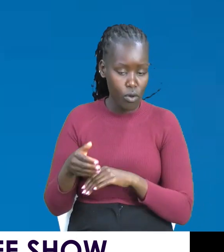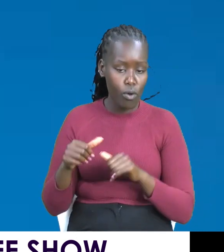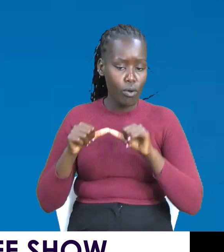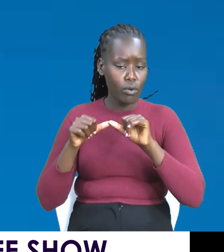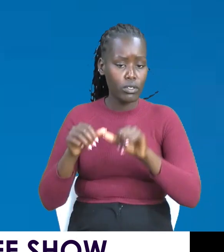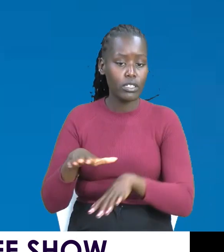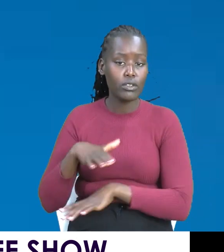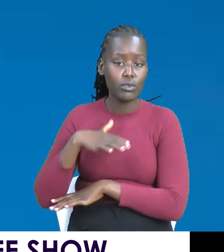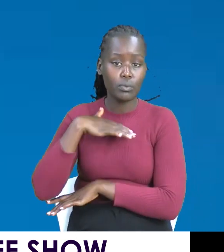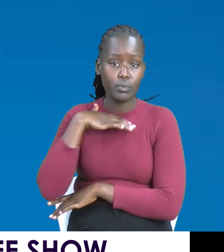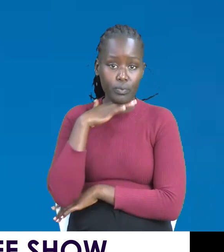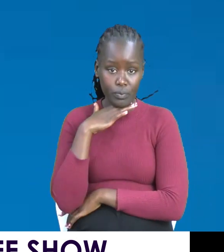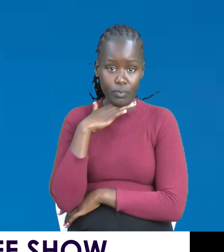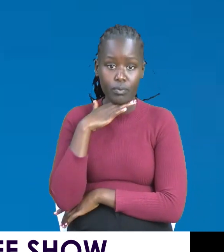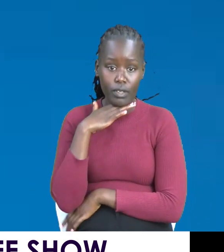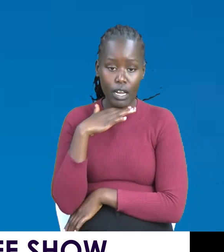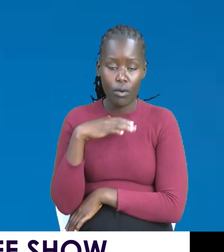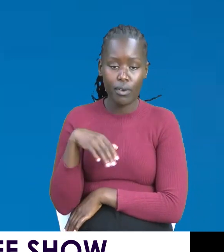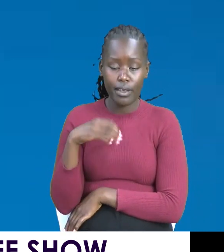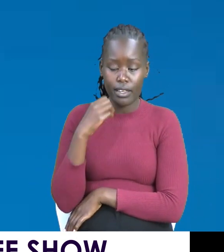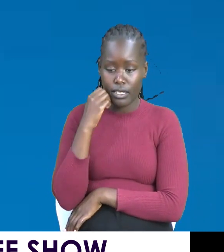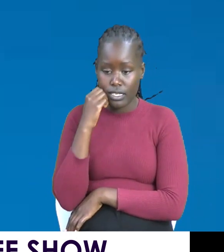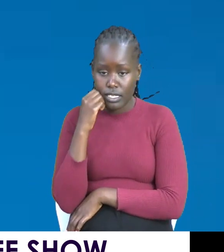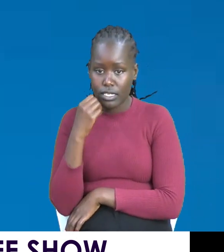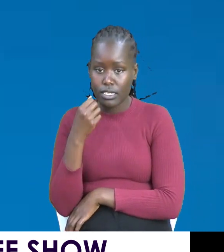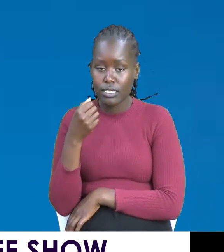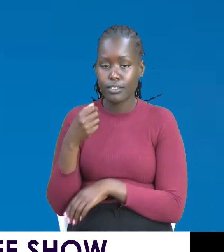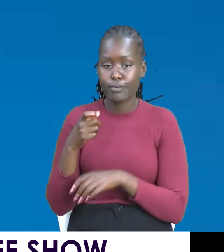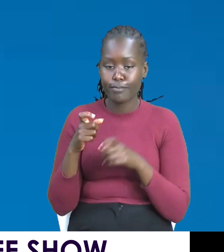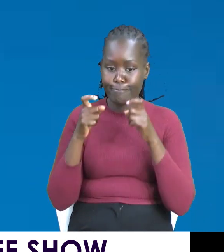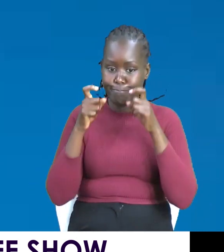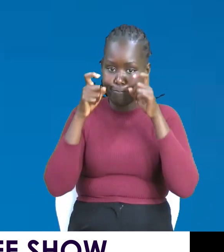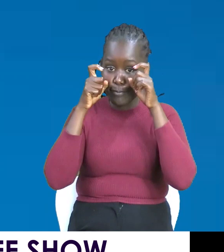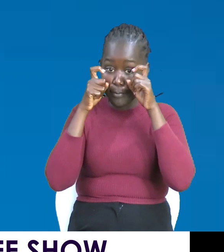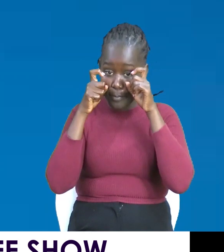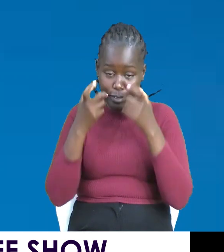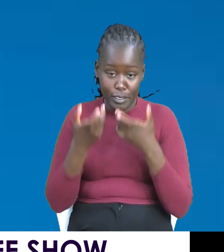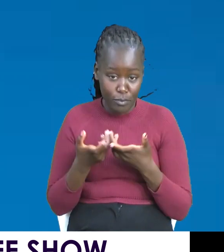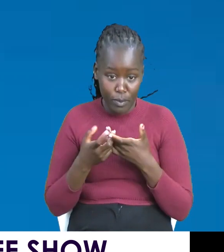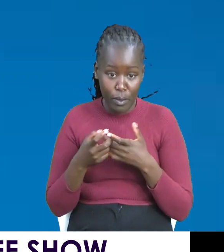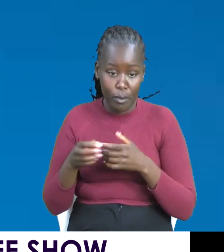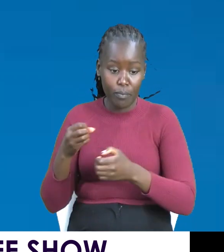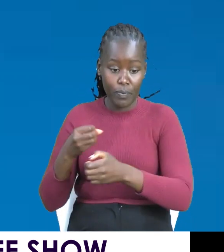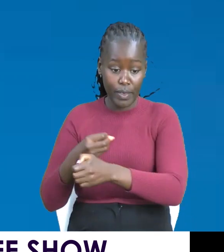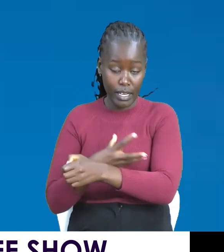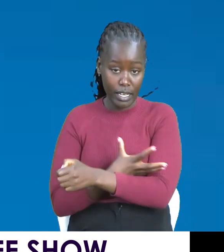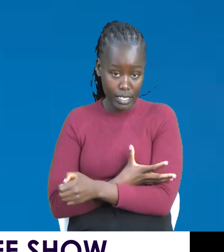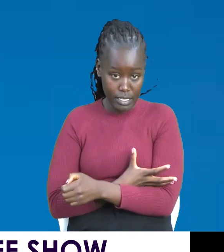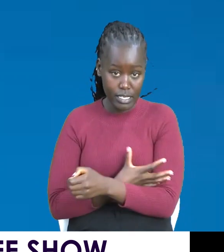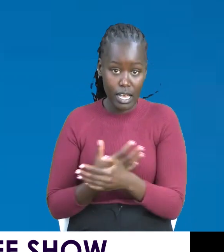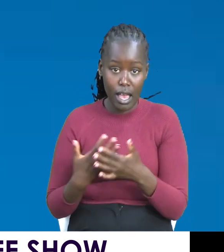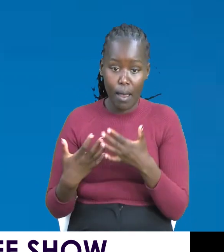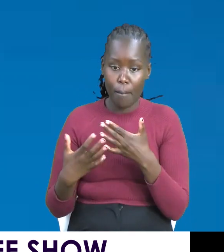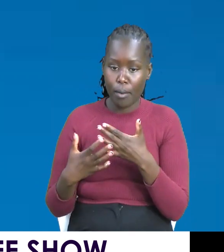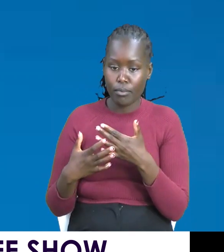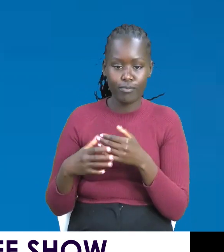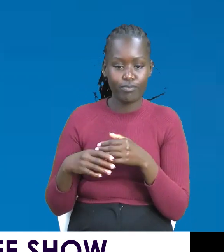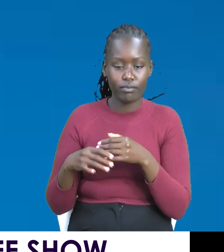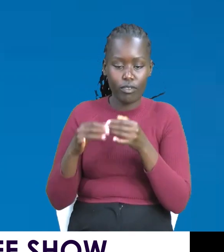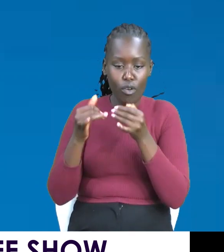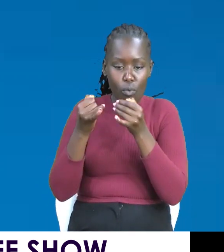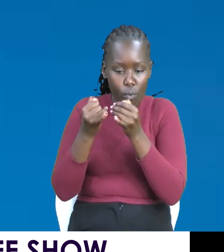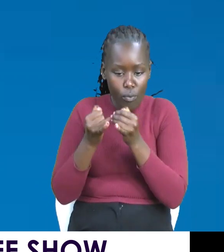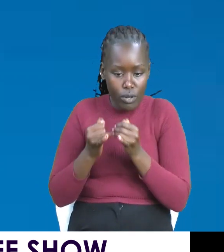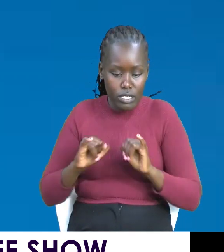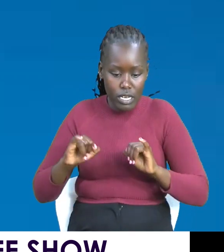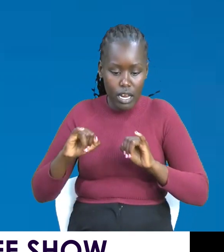dying into chronic illnesses, HIV and AIDS, cancers, unless we fold our sleeves and start